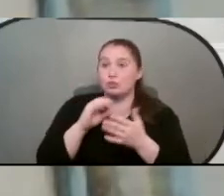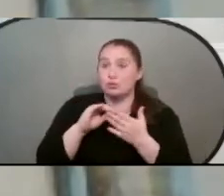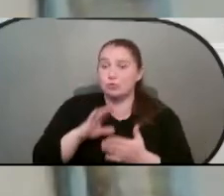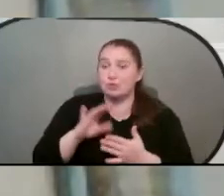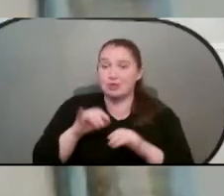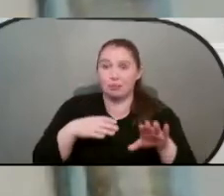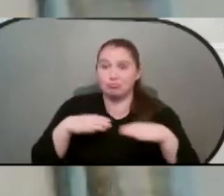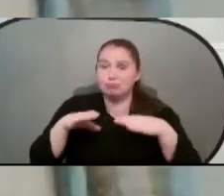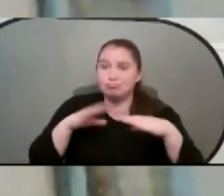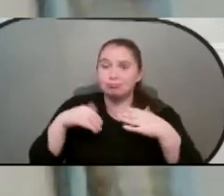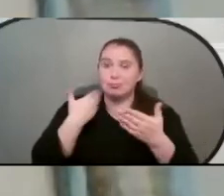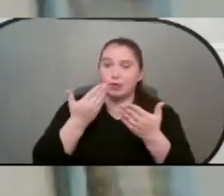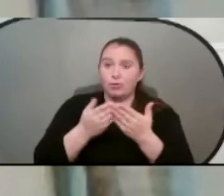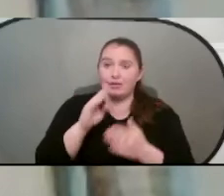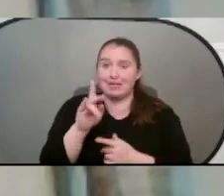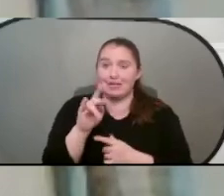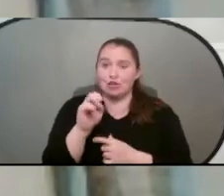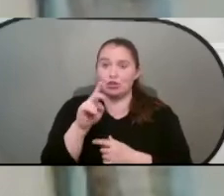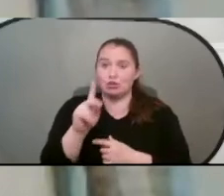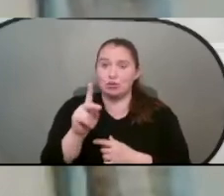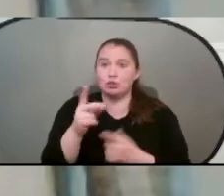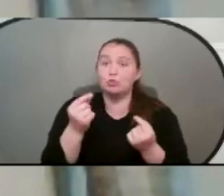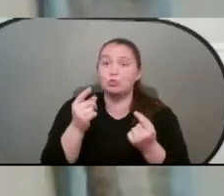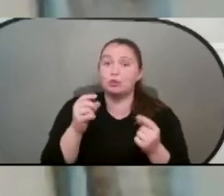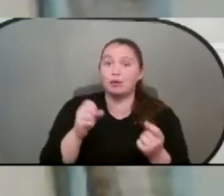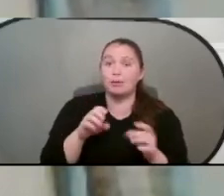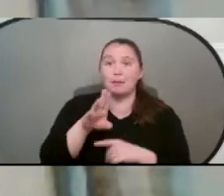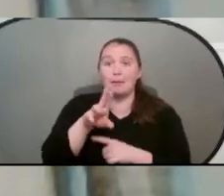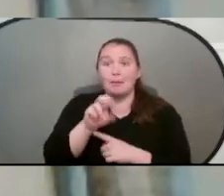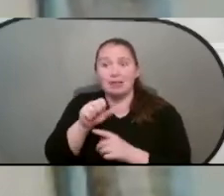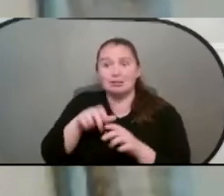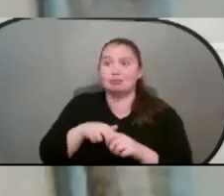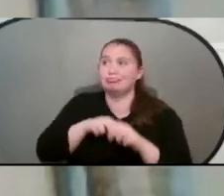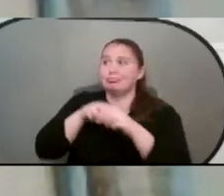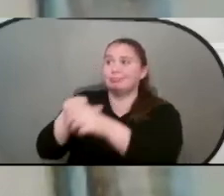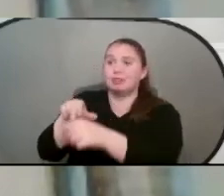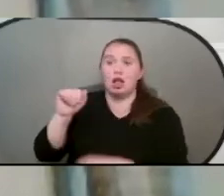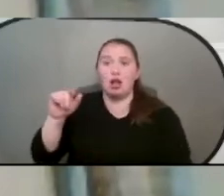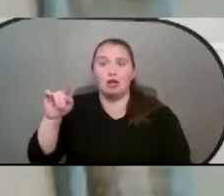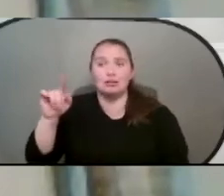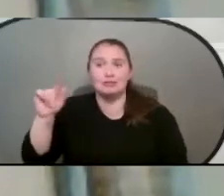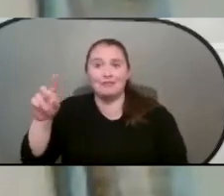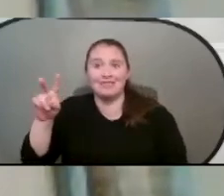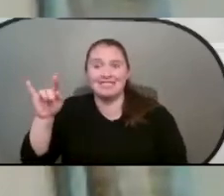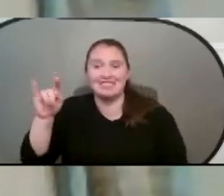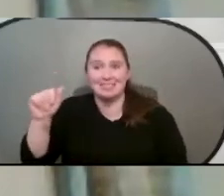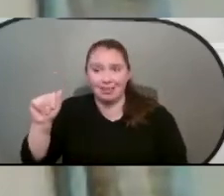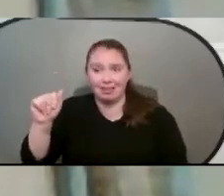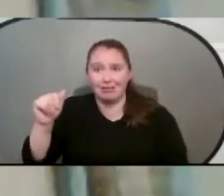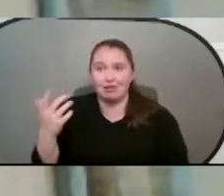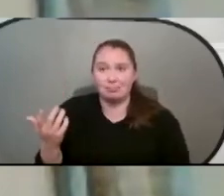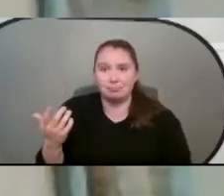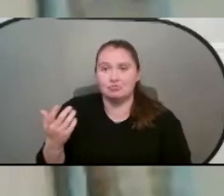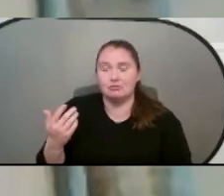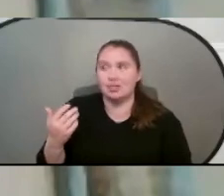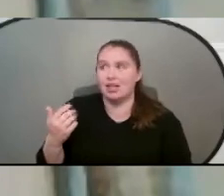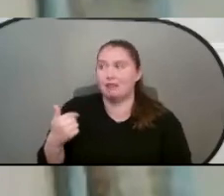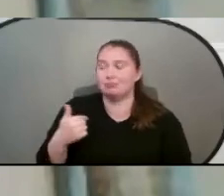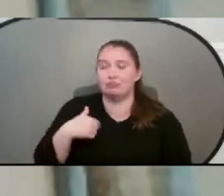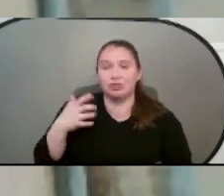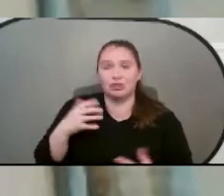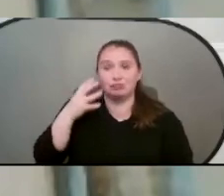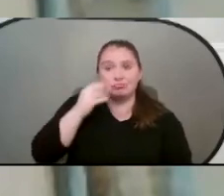be walking to Kendrick are being bused to Alta Vista or taken by car to Alta Vista. I get a lot of